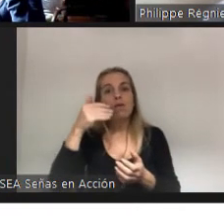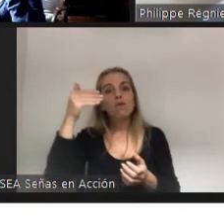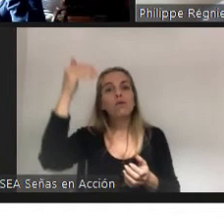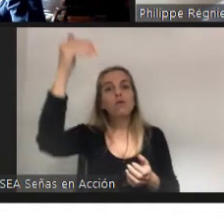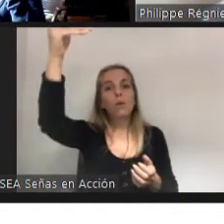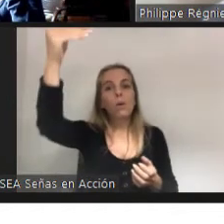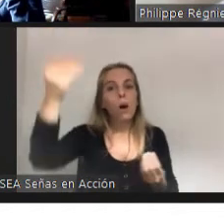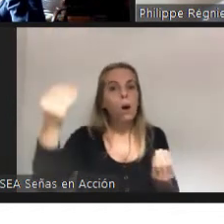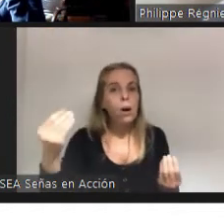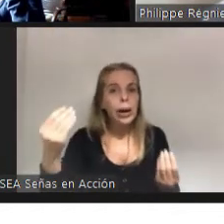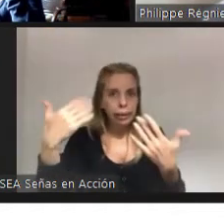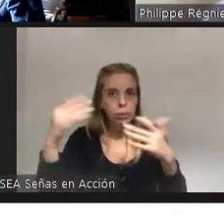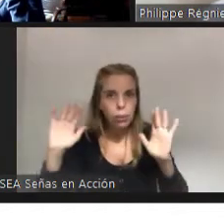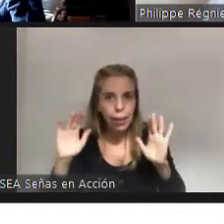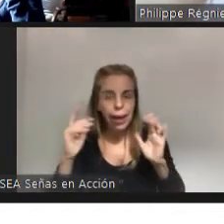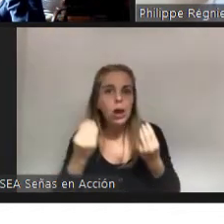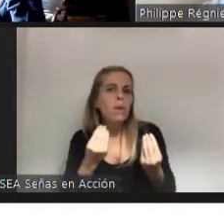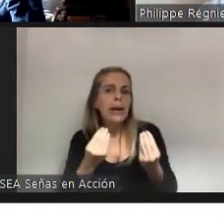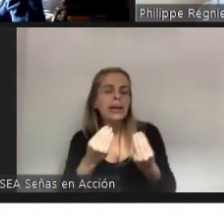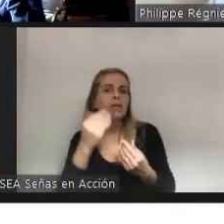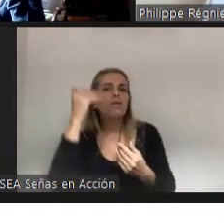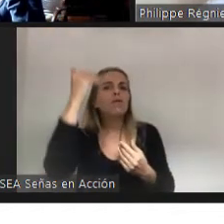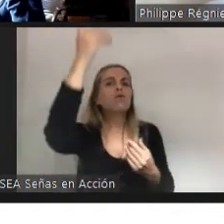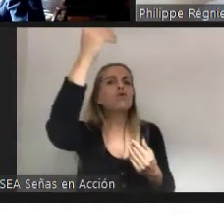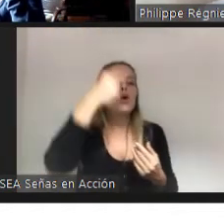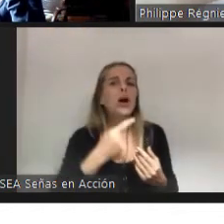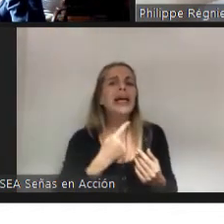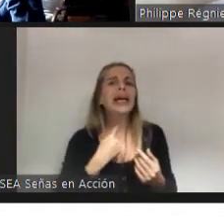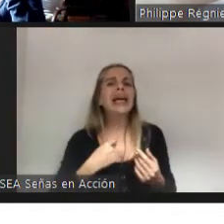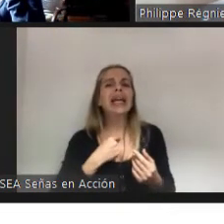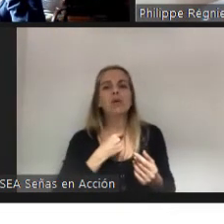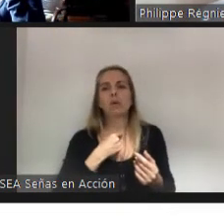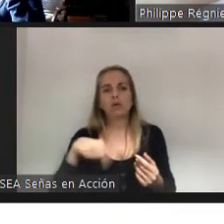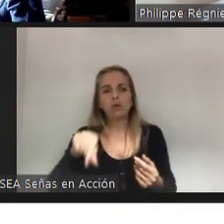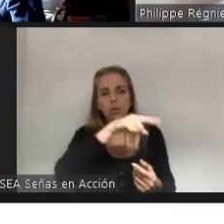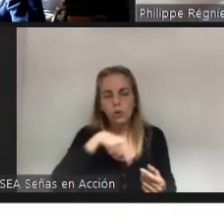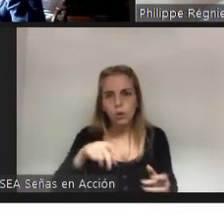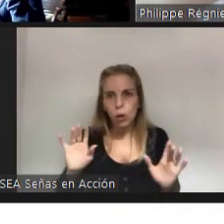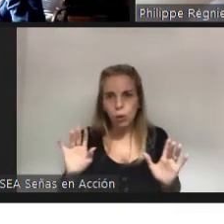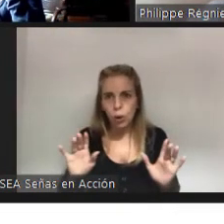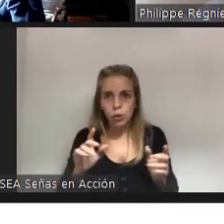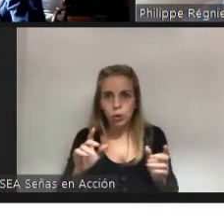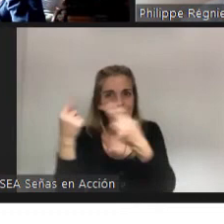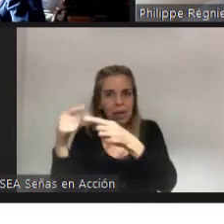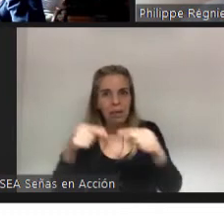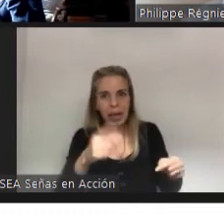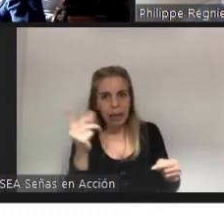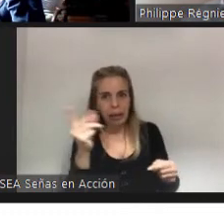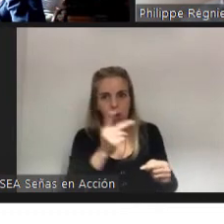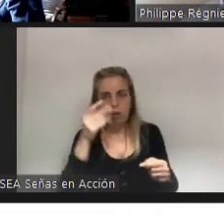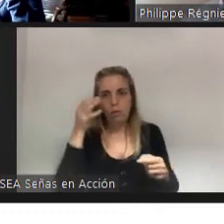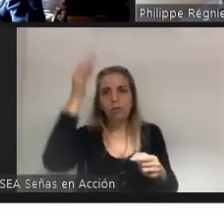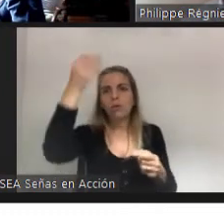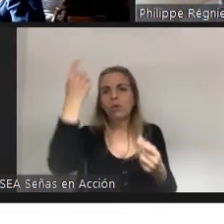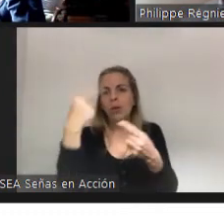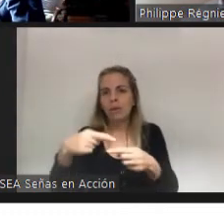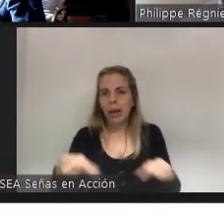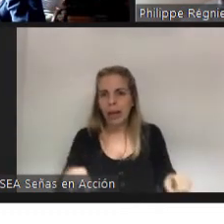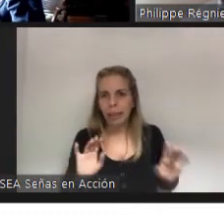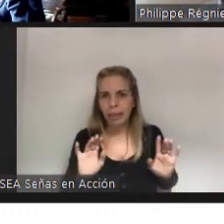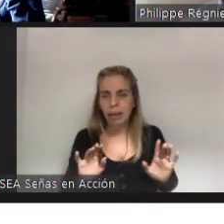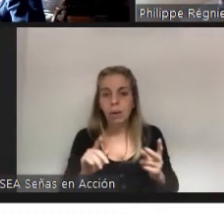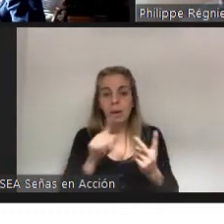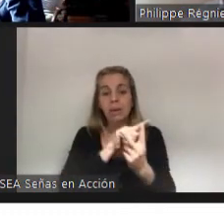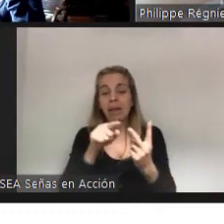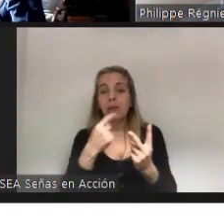is, what about the possible futures and what about the desirable futures? And I truly believe that even